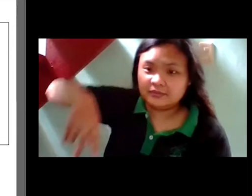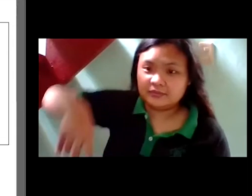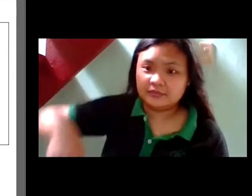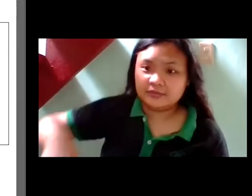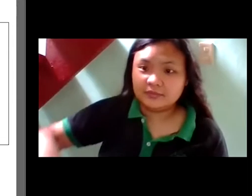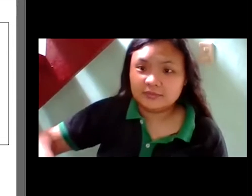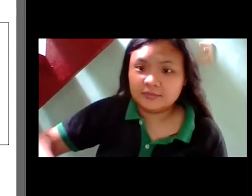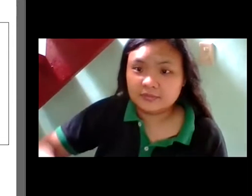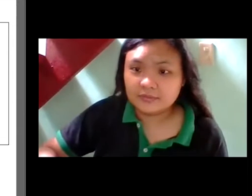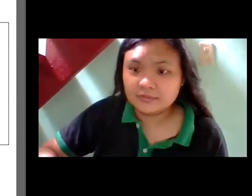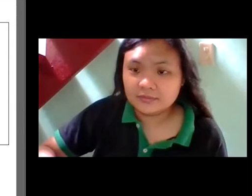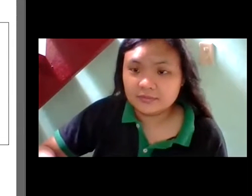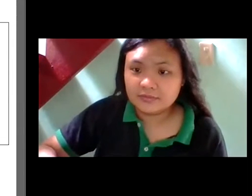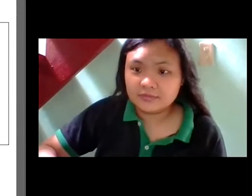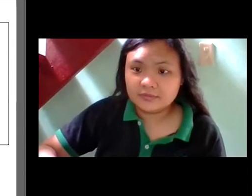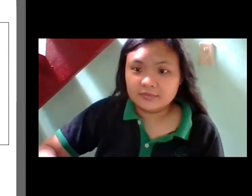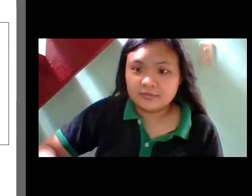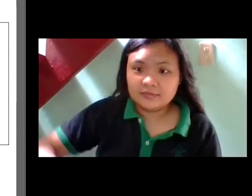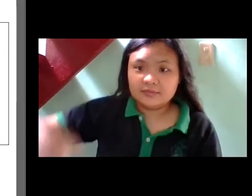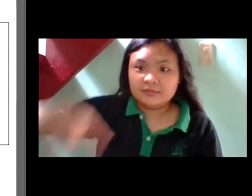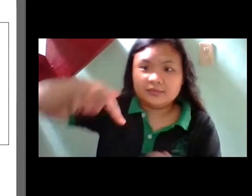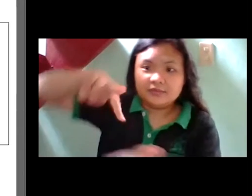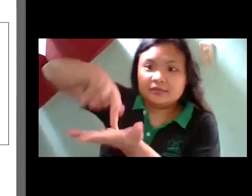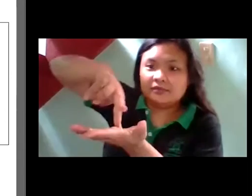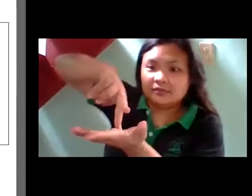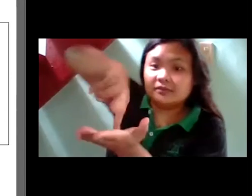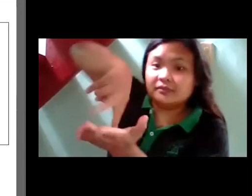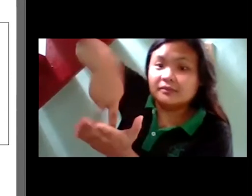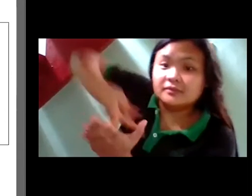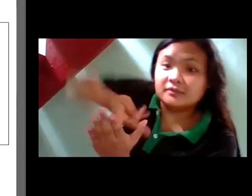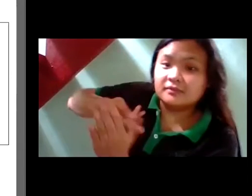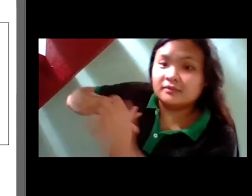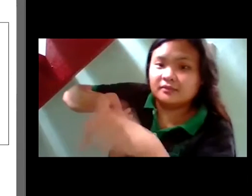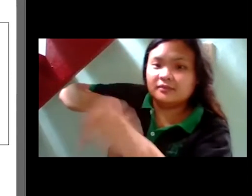So this is supposed to be the movement. So let me see the movement again.